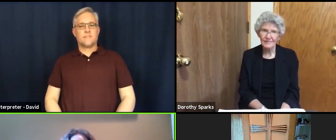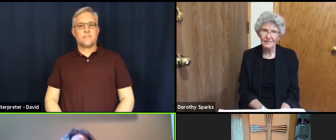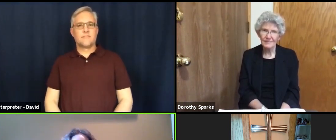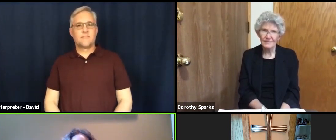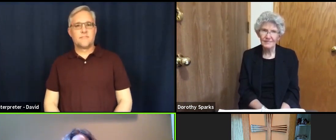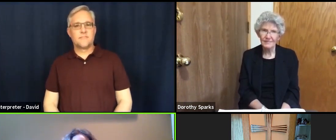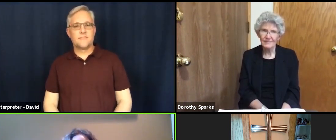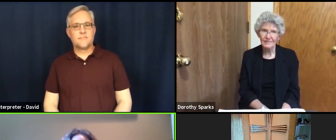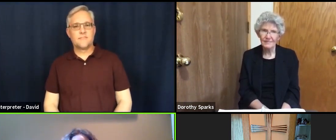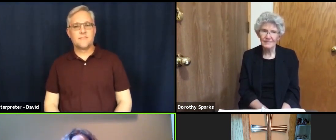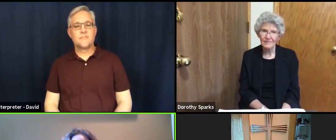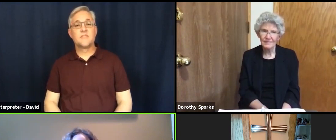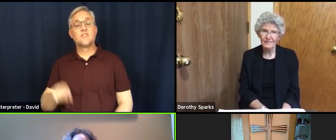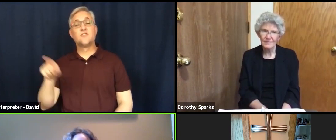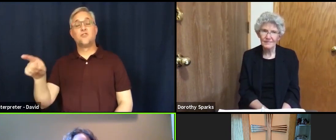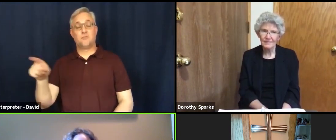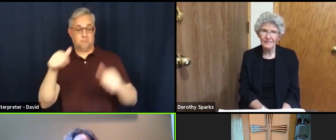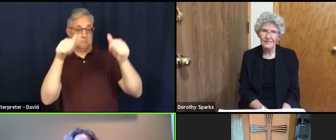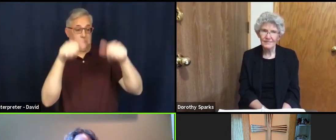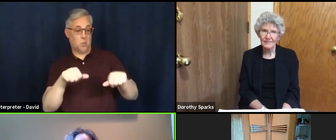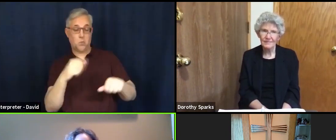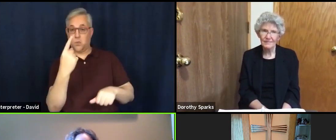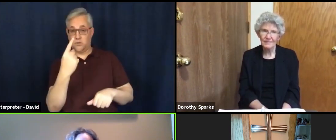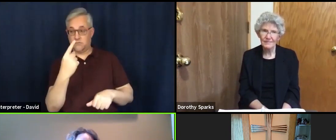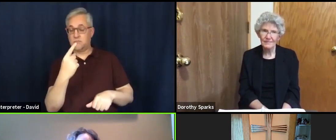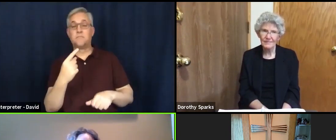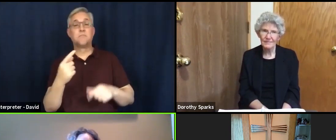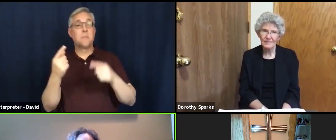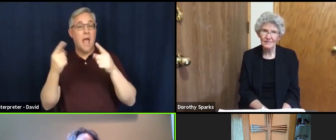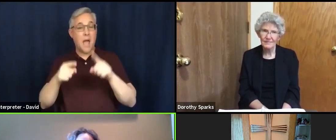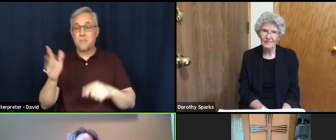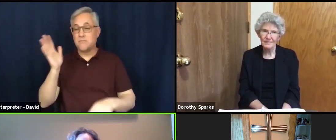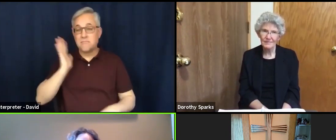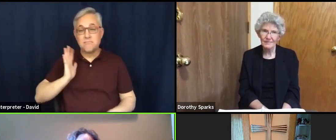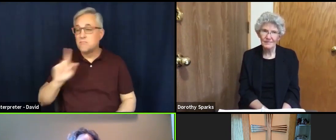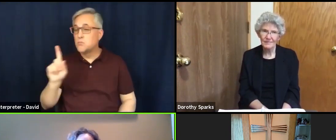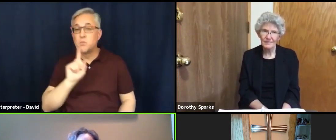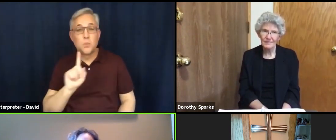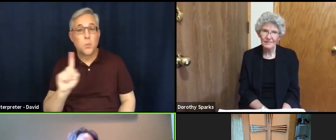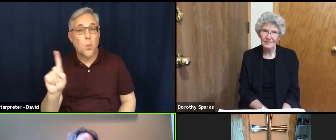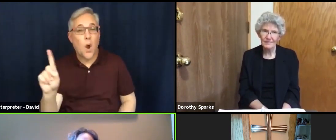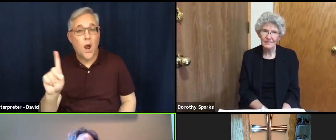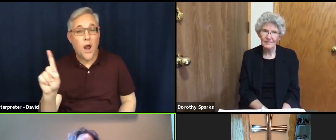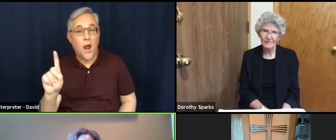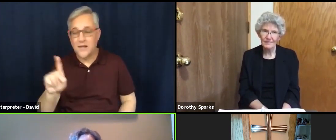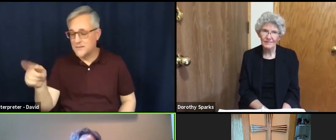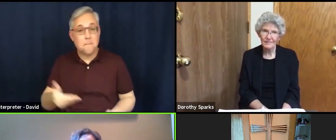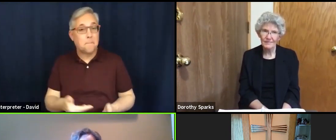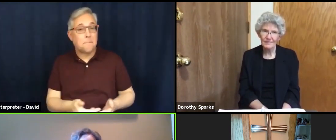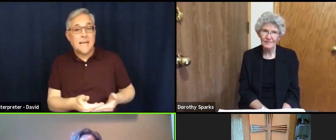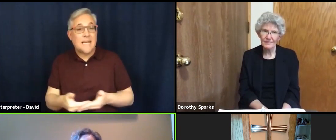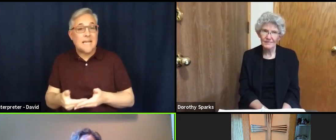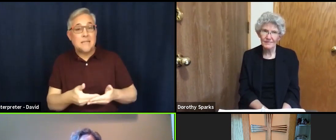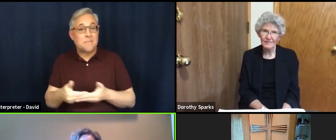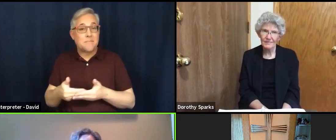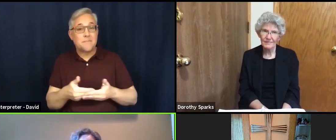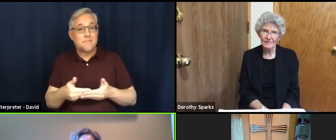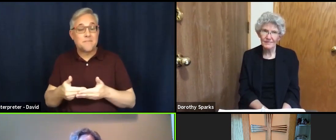So she remembered one experience when she was 1 year old. She's a little baby in a stroller.